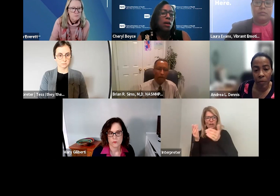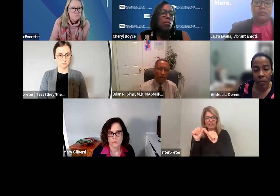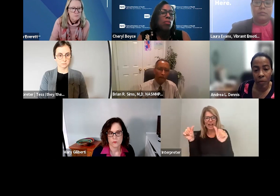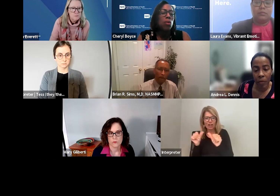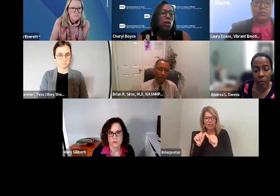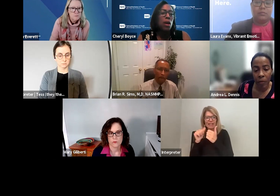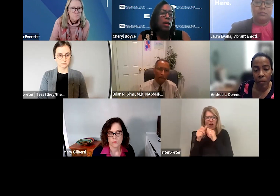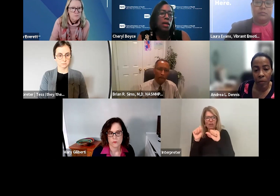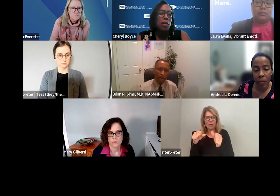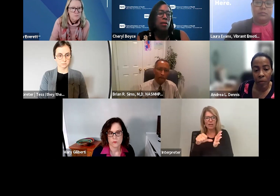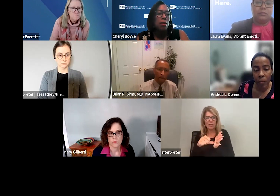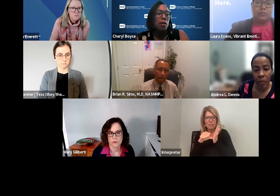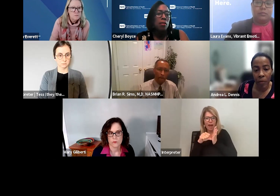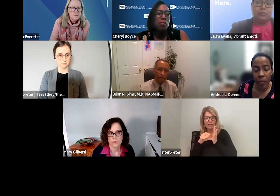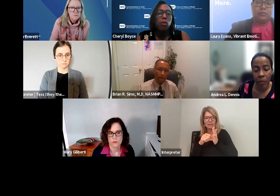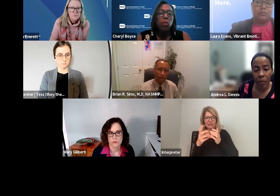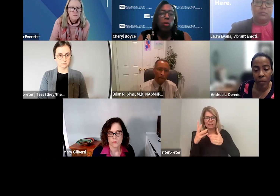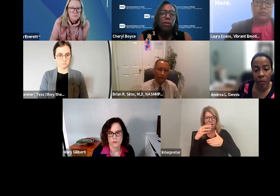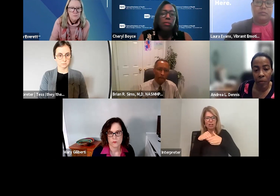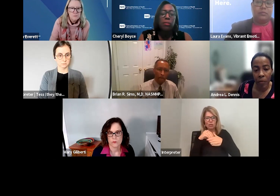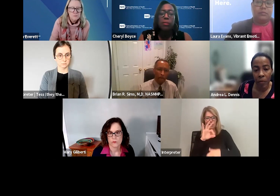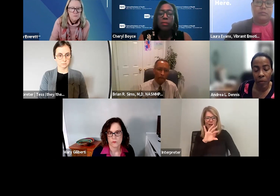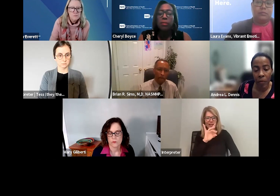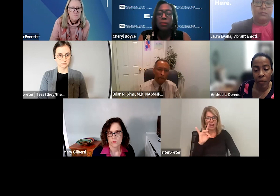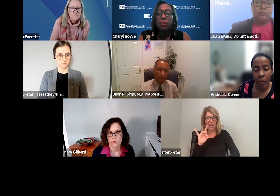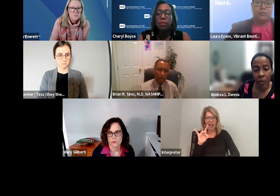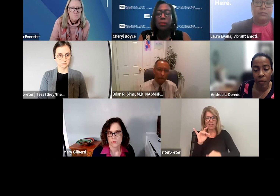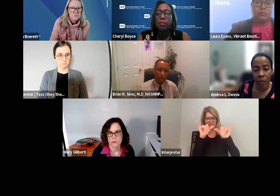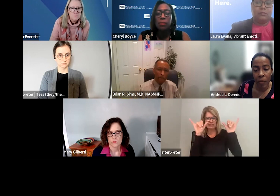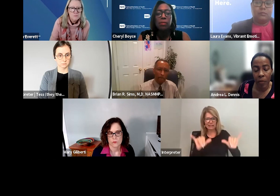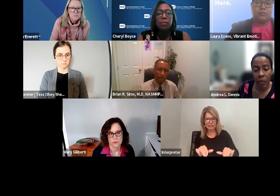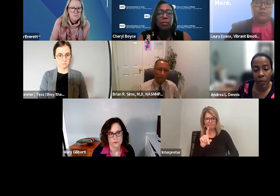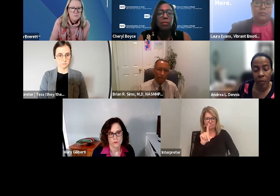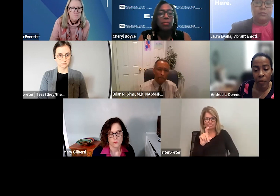ways within 988 framework?